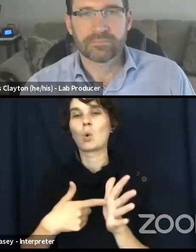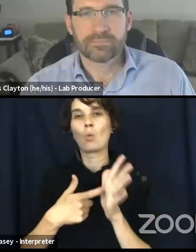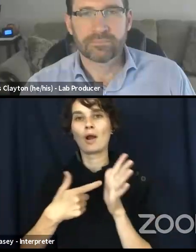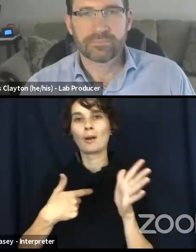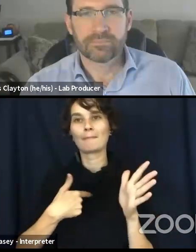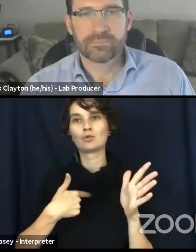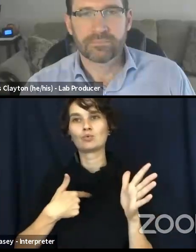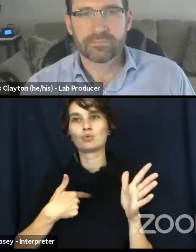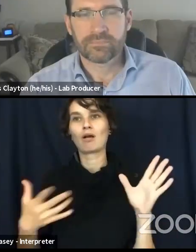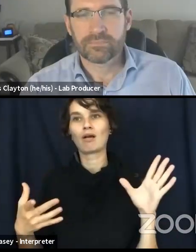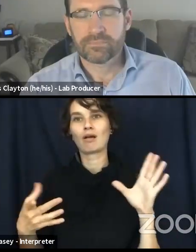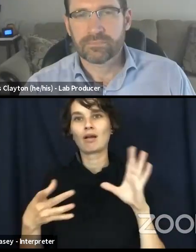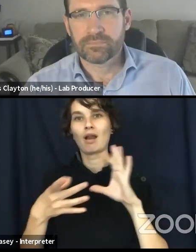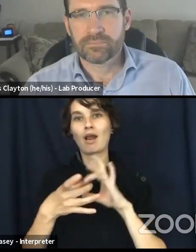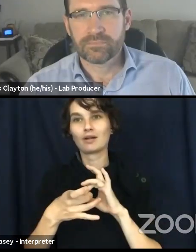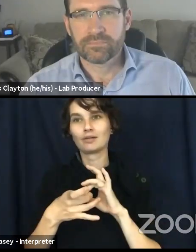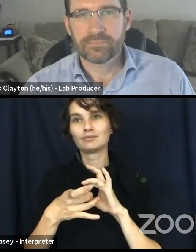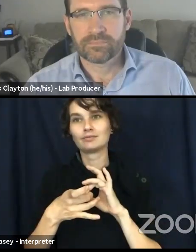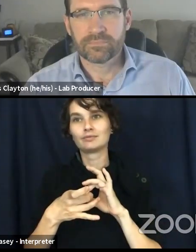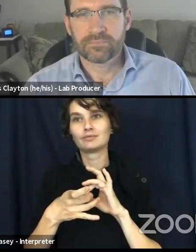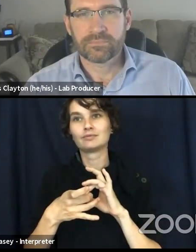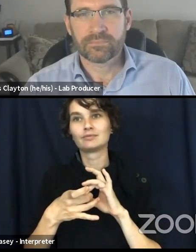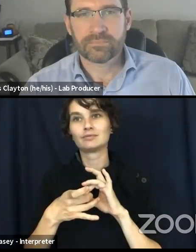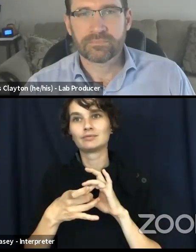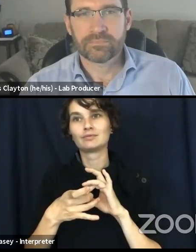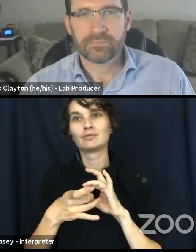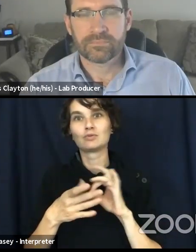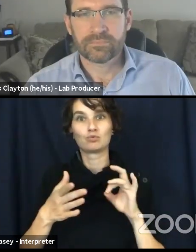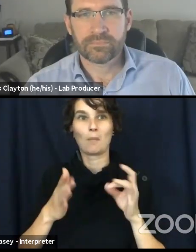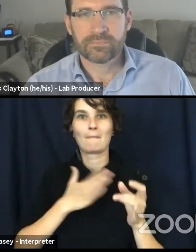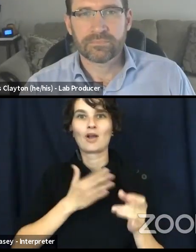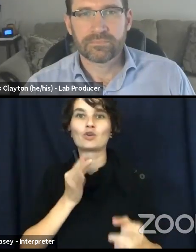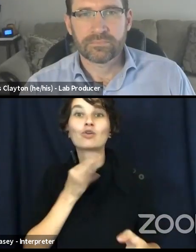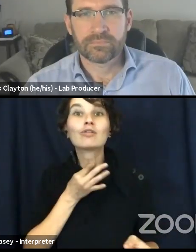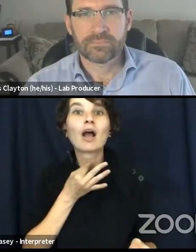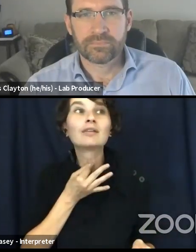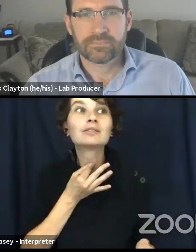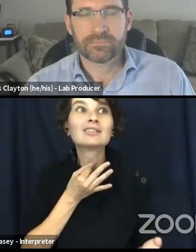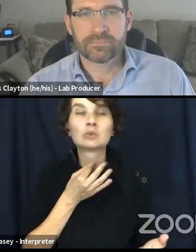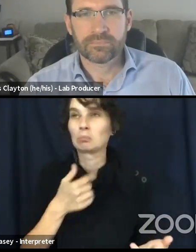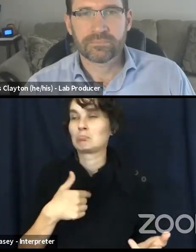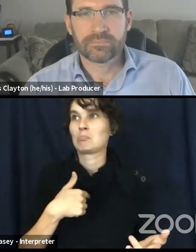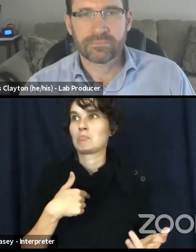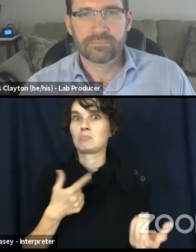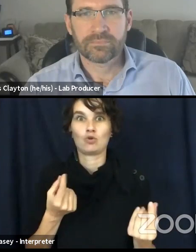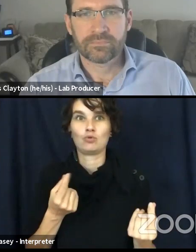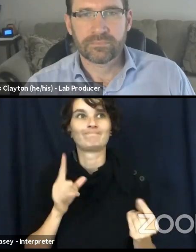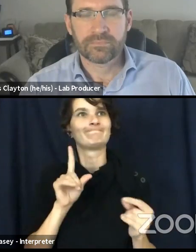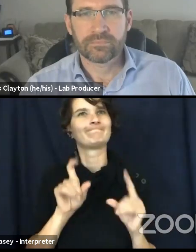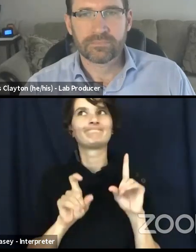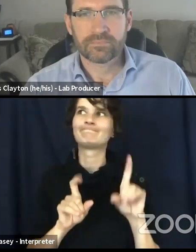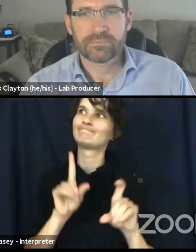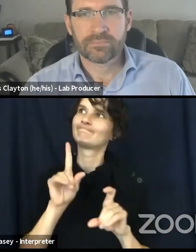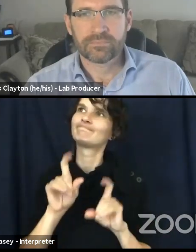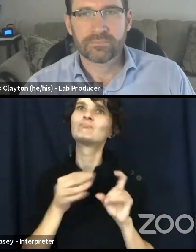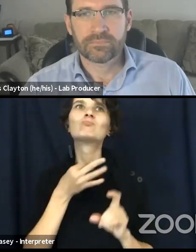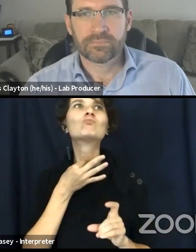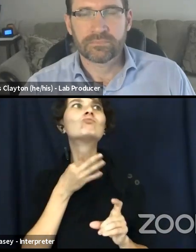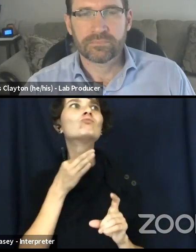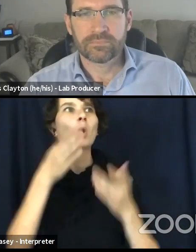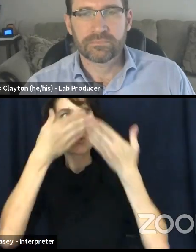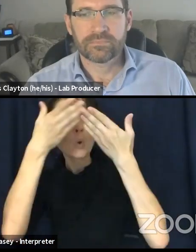to, like Scarlett said, my curiosity. And I just had to ask questions, and I had to just meet things where I